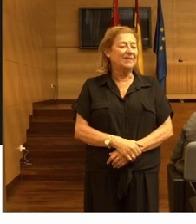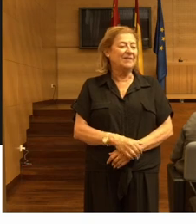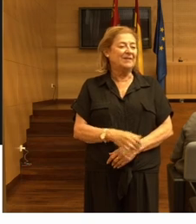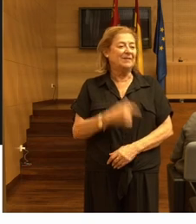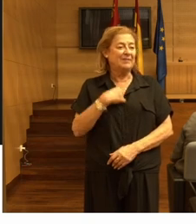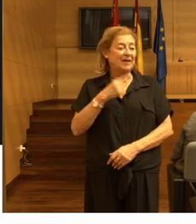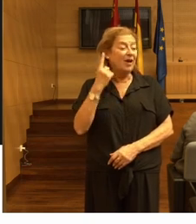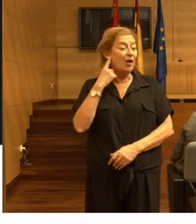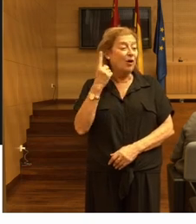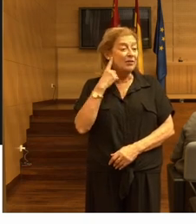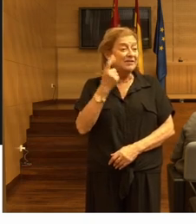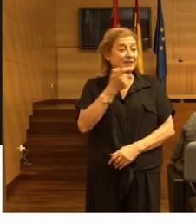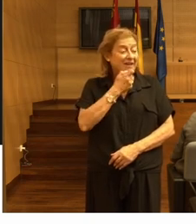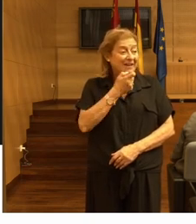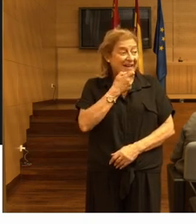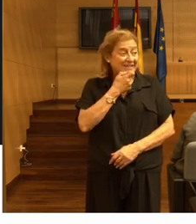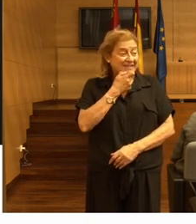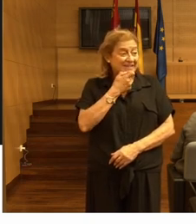oís en inglés?